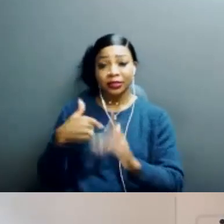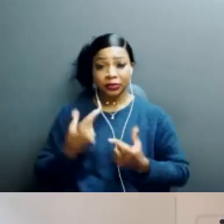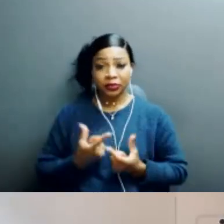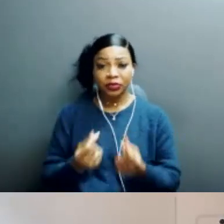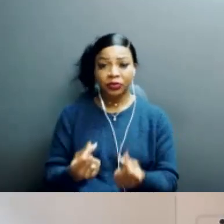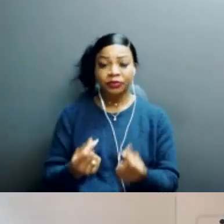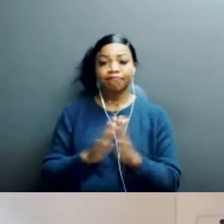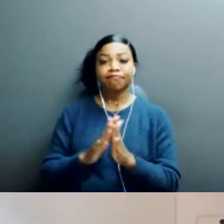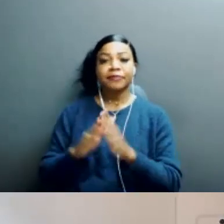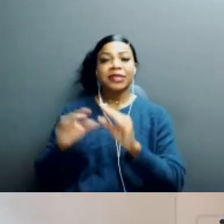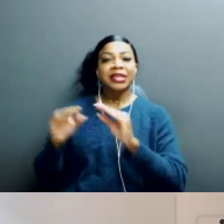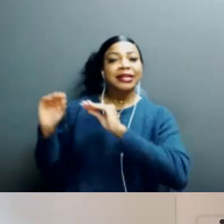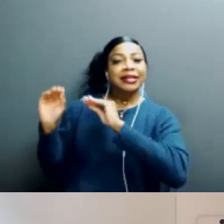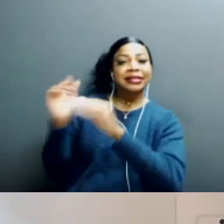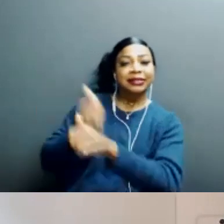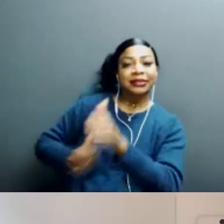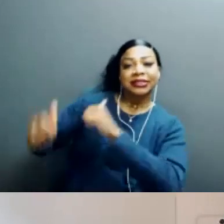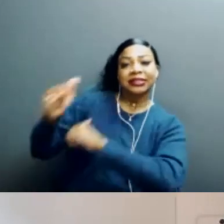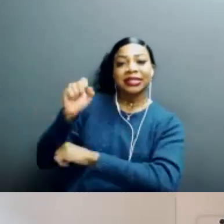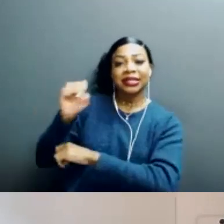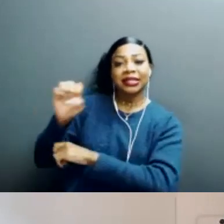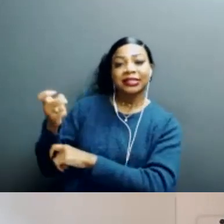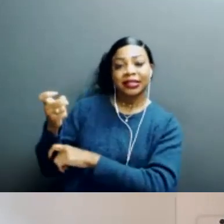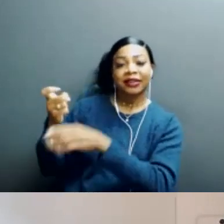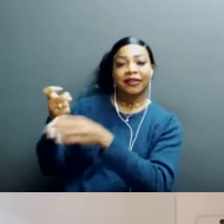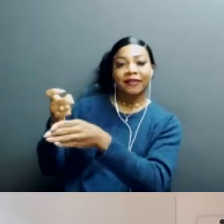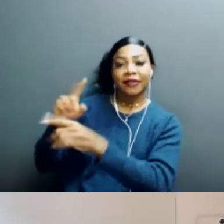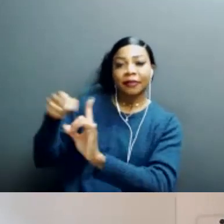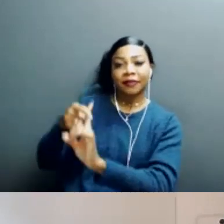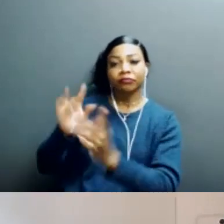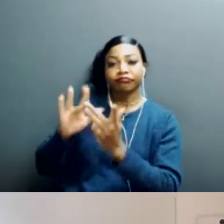senior Executives around cyber security best practices